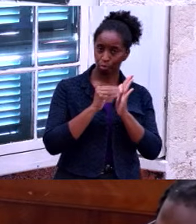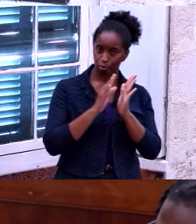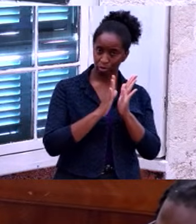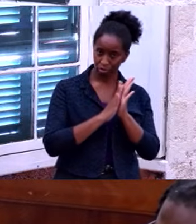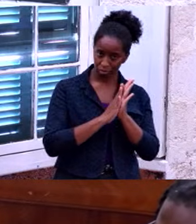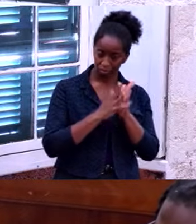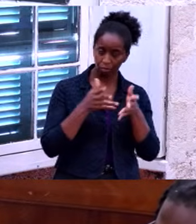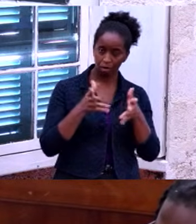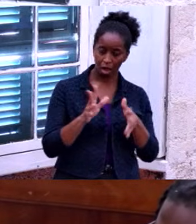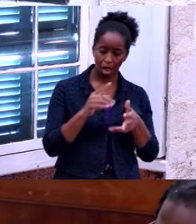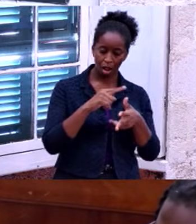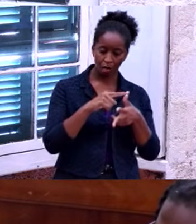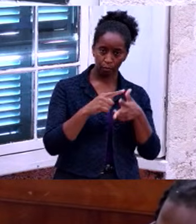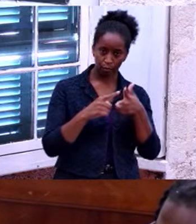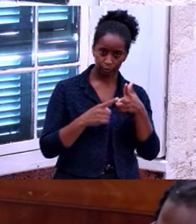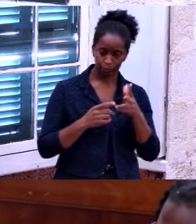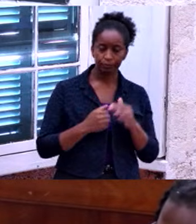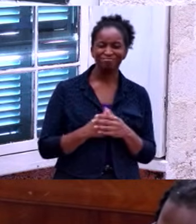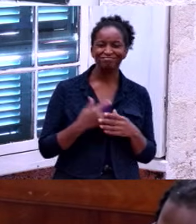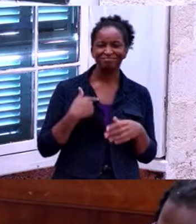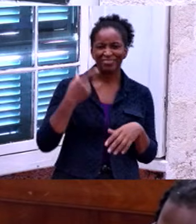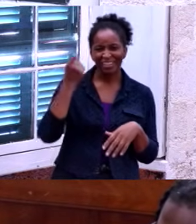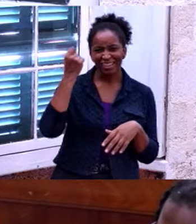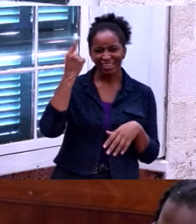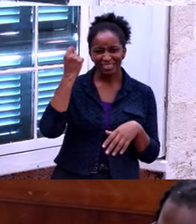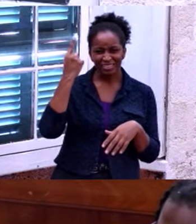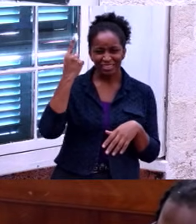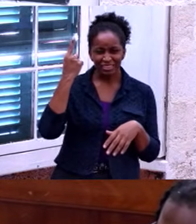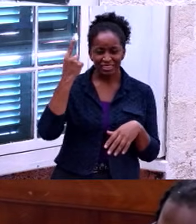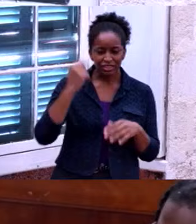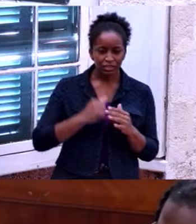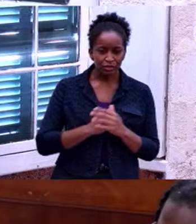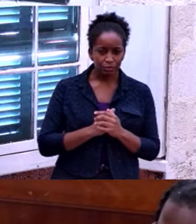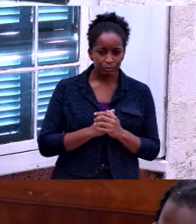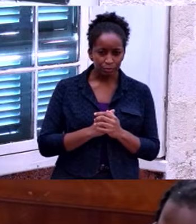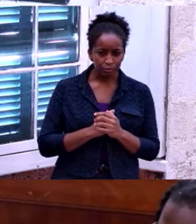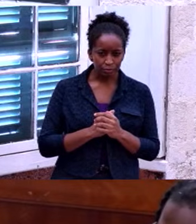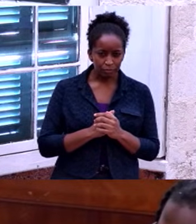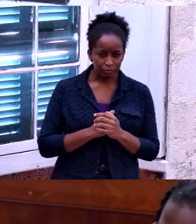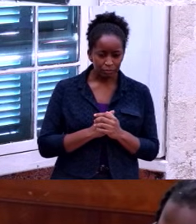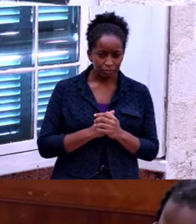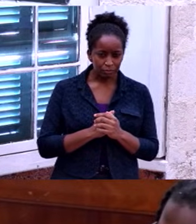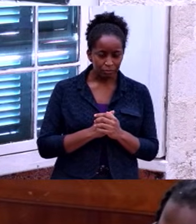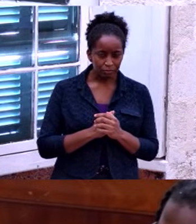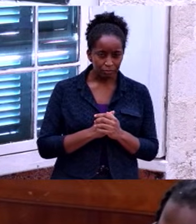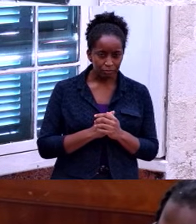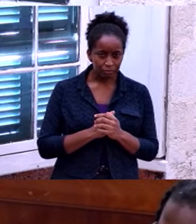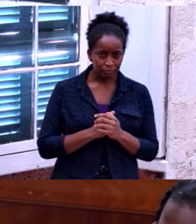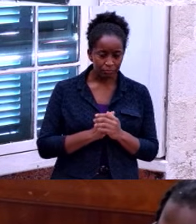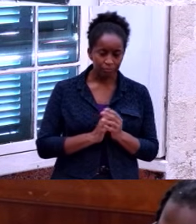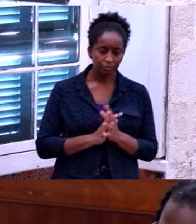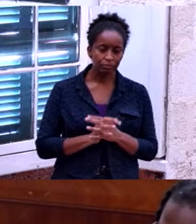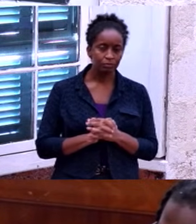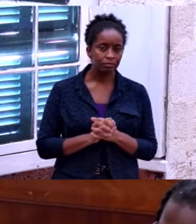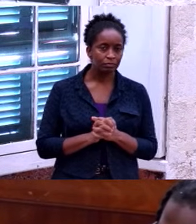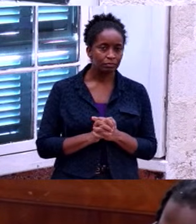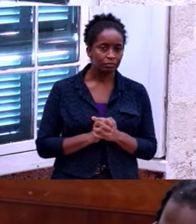process that has gone through, the country has gone through in relation to